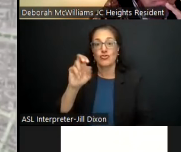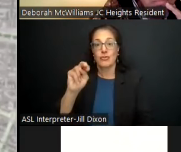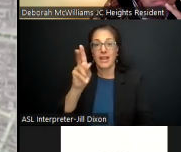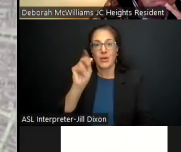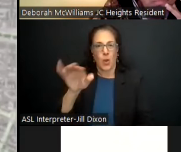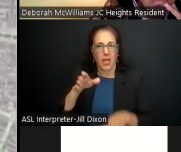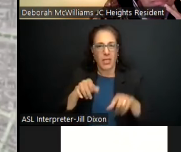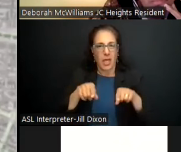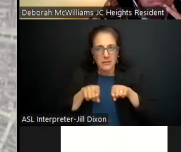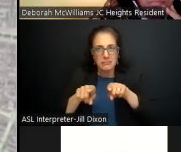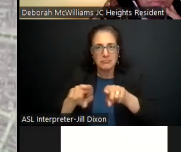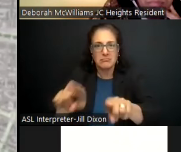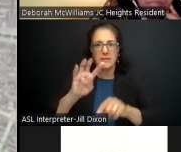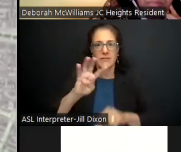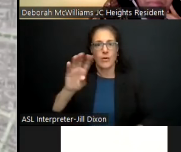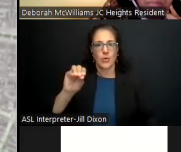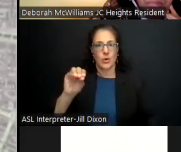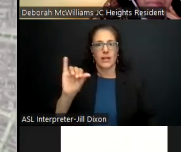well.